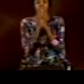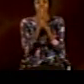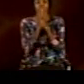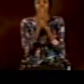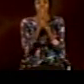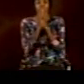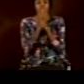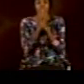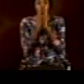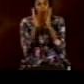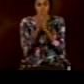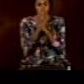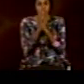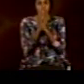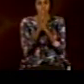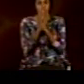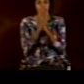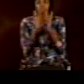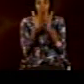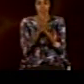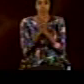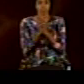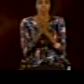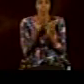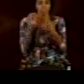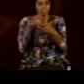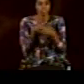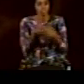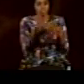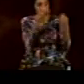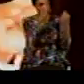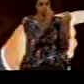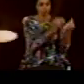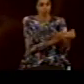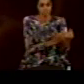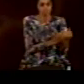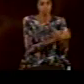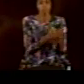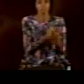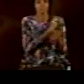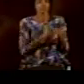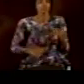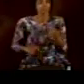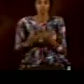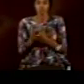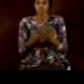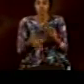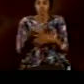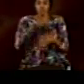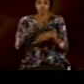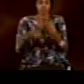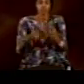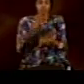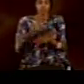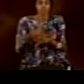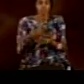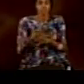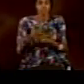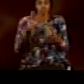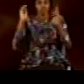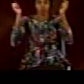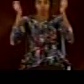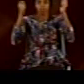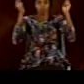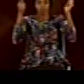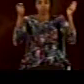Let's pray and pray in faith that, Lord, throughout this period of celebration, let your